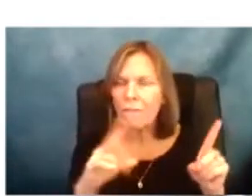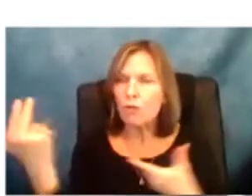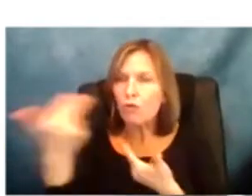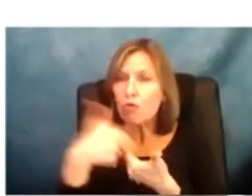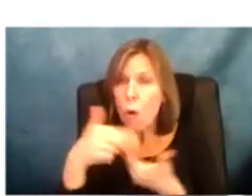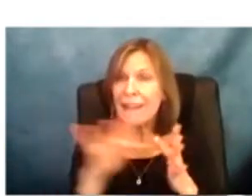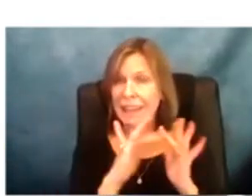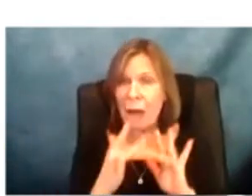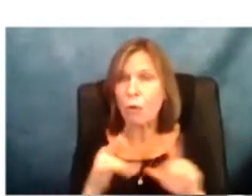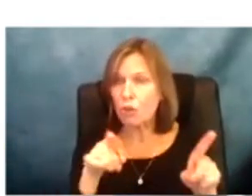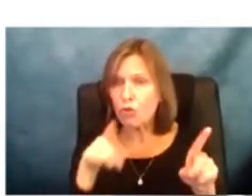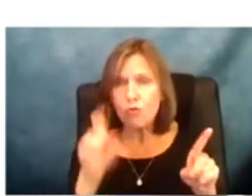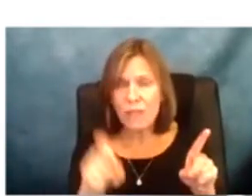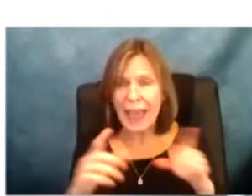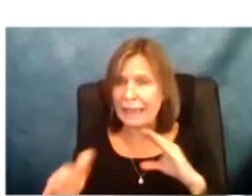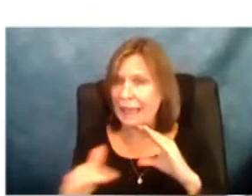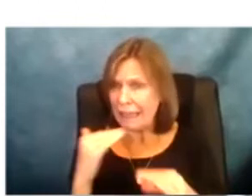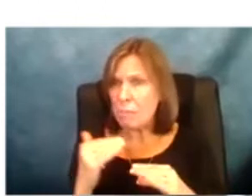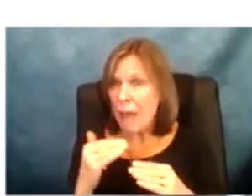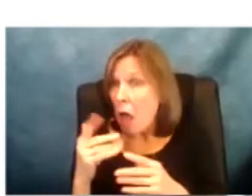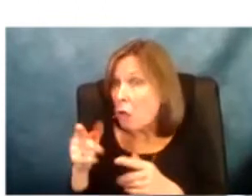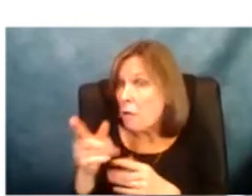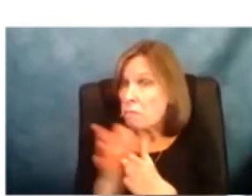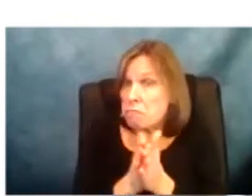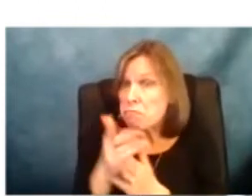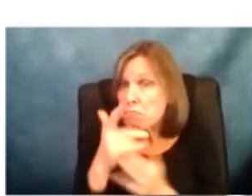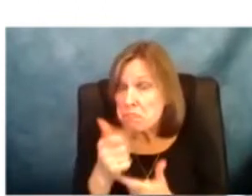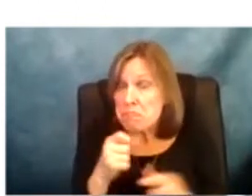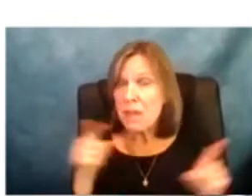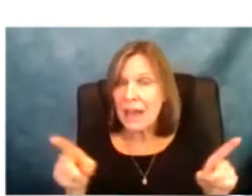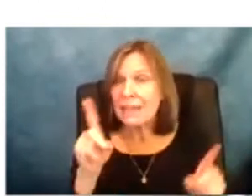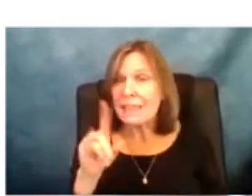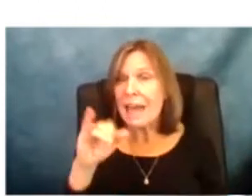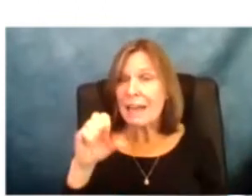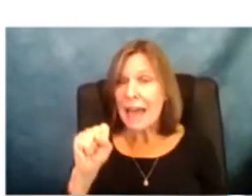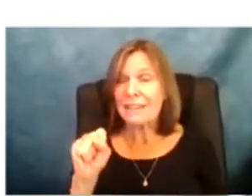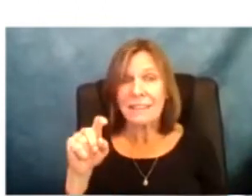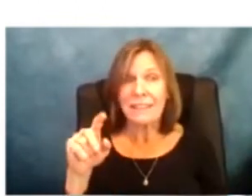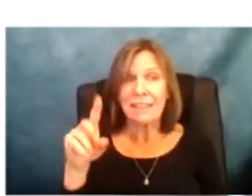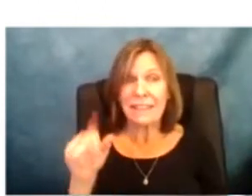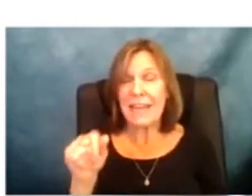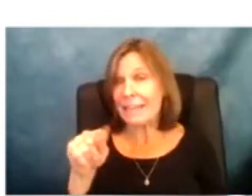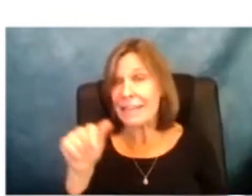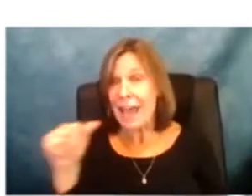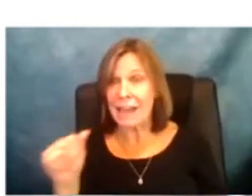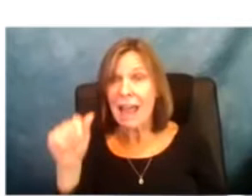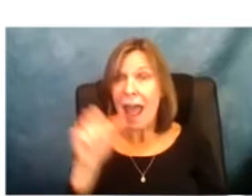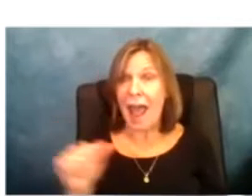You can email your interest to the email that's on the screen here, DisDATA, DisDATA at